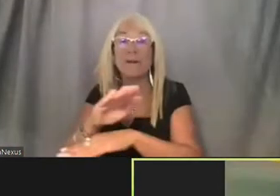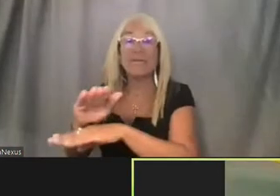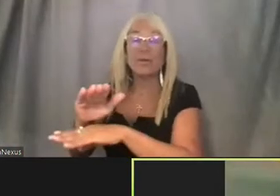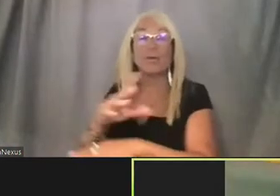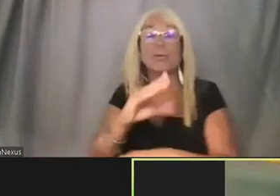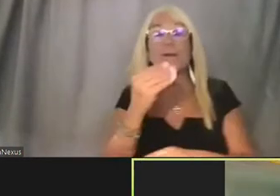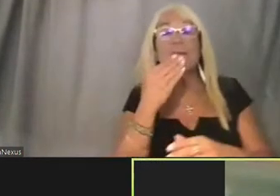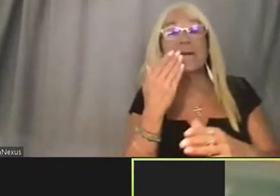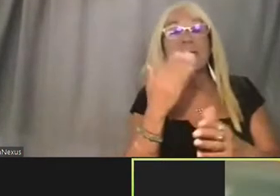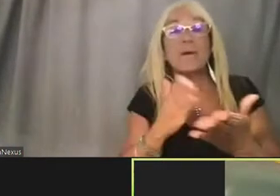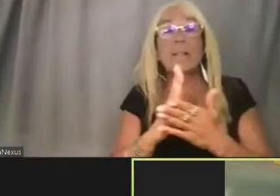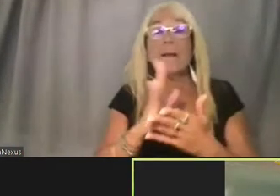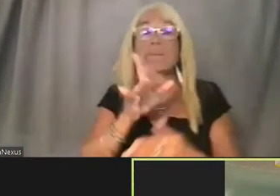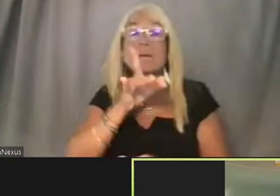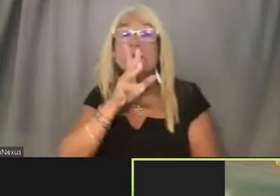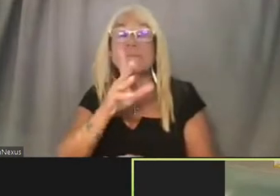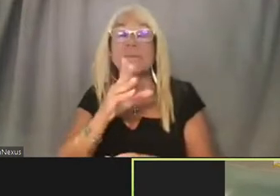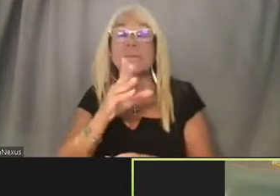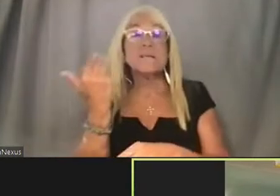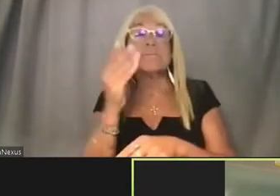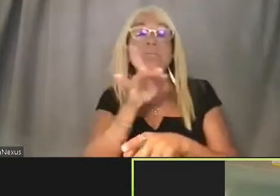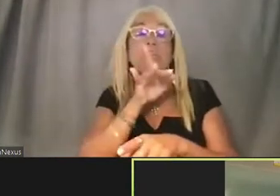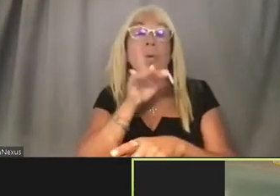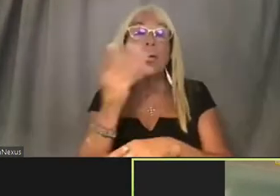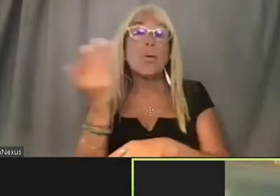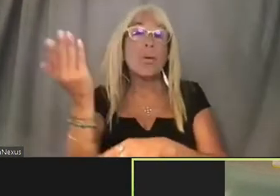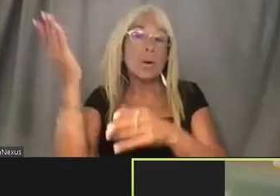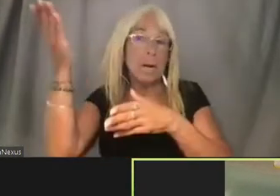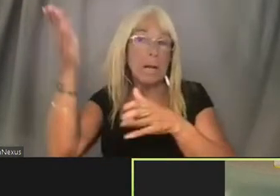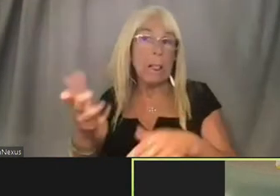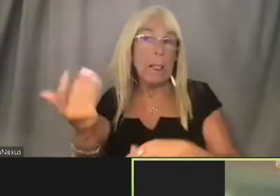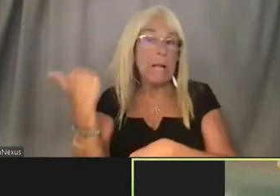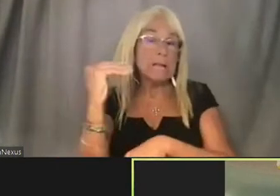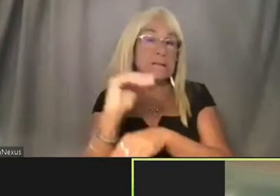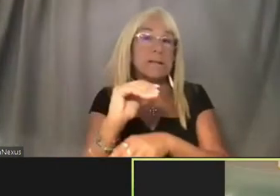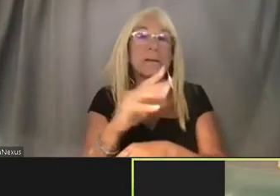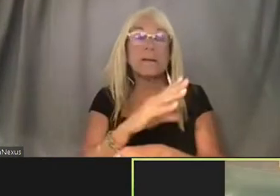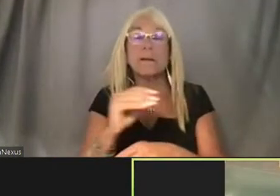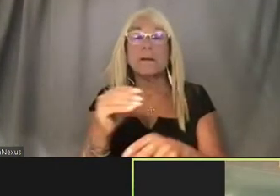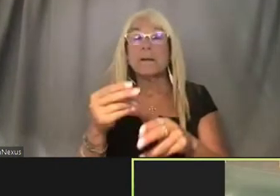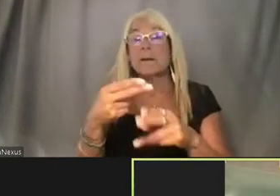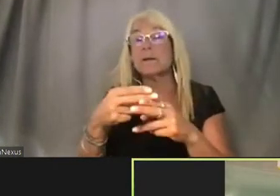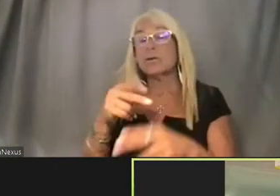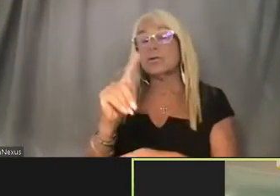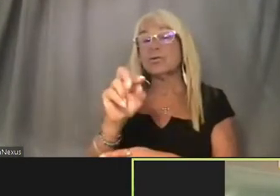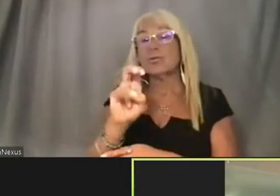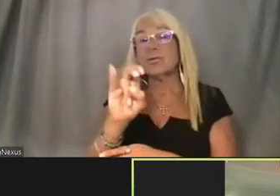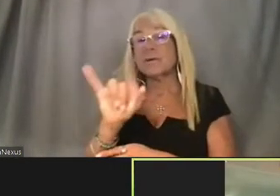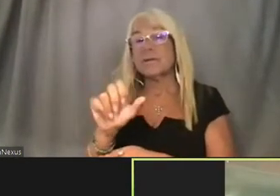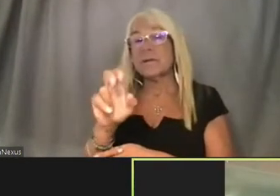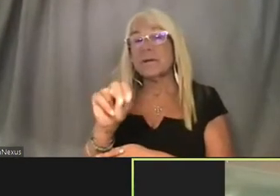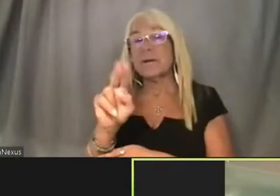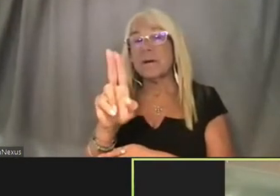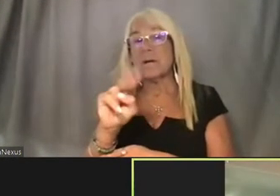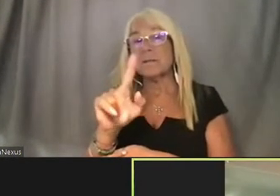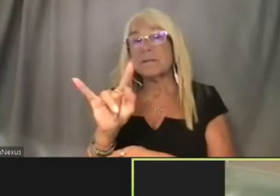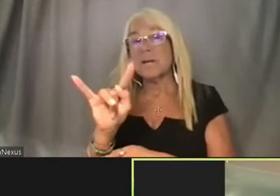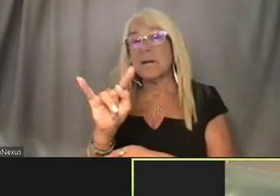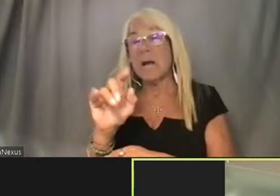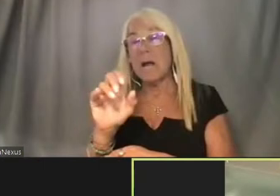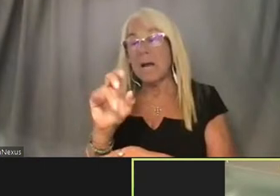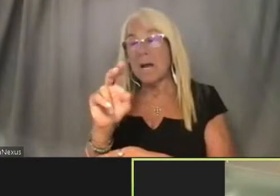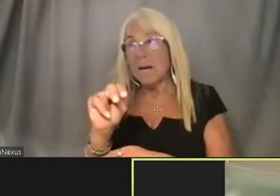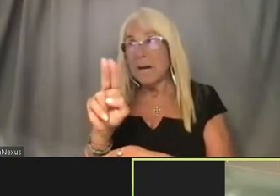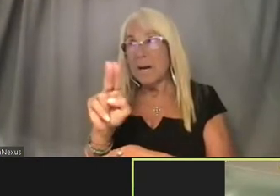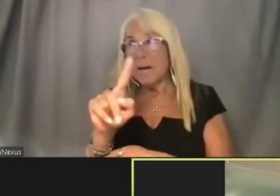allowing me to speak I spoke last night but I also wanted to speak again my name is Tracy nunziato I live in Brooklyn New York um